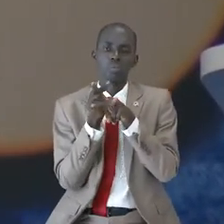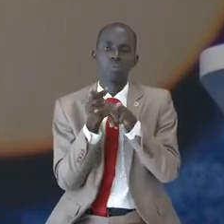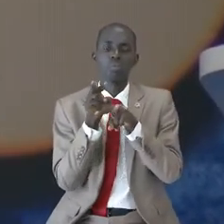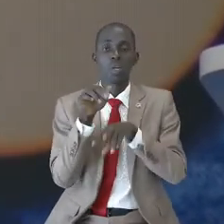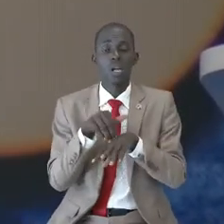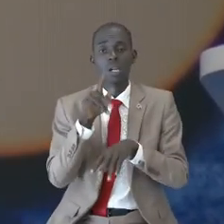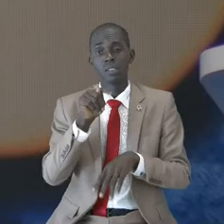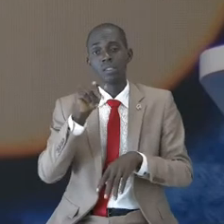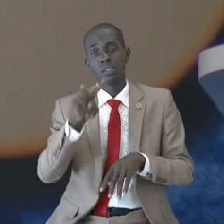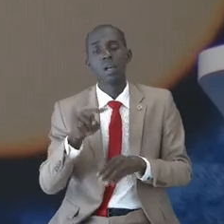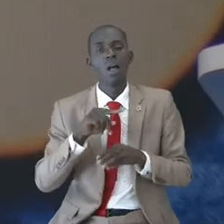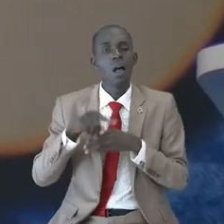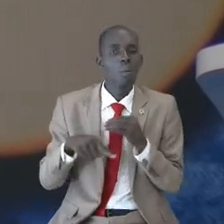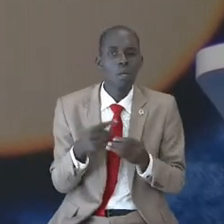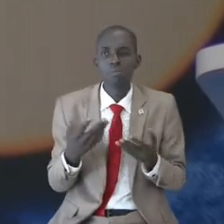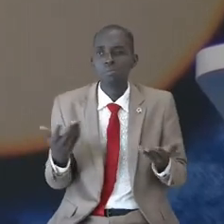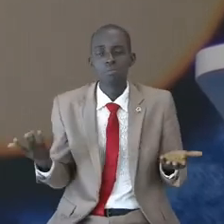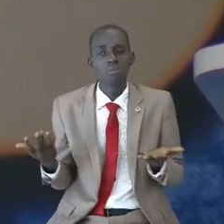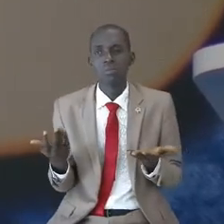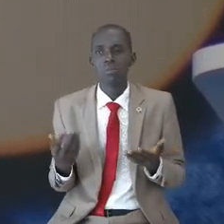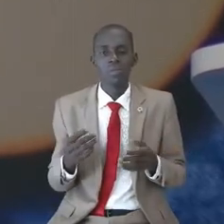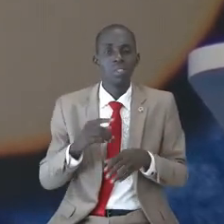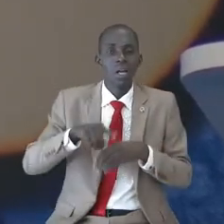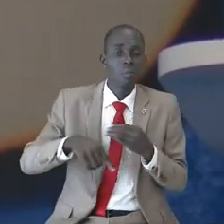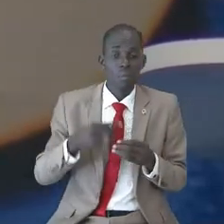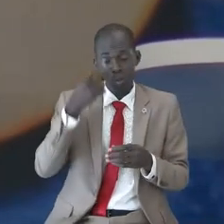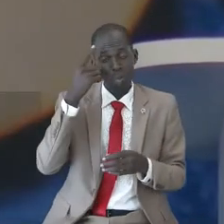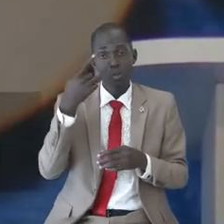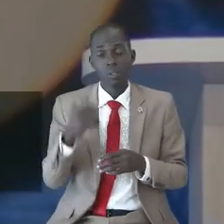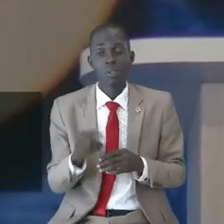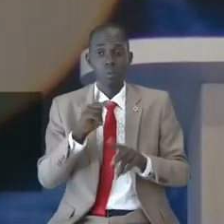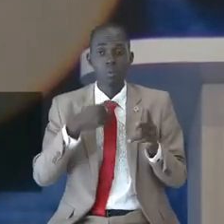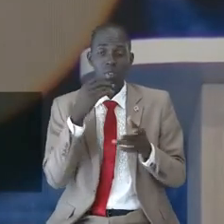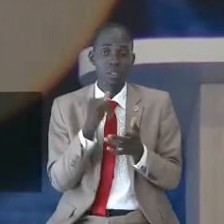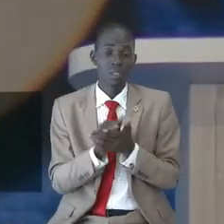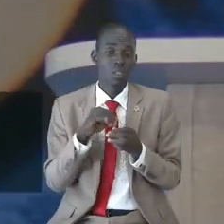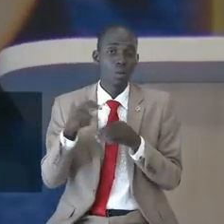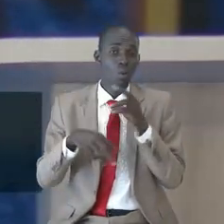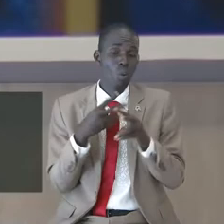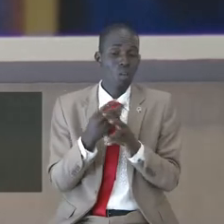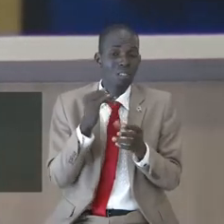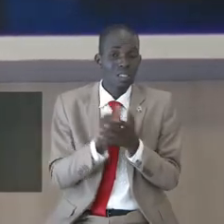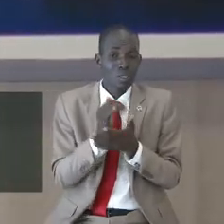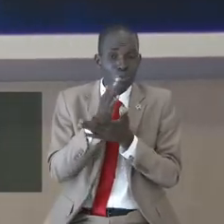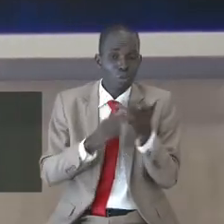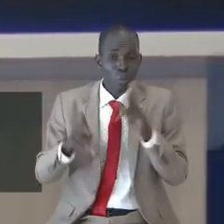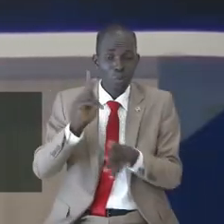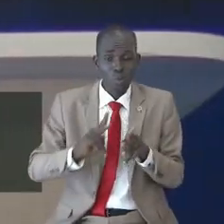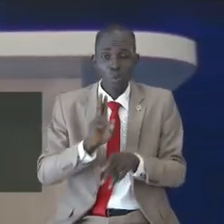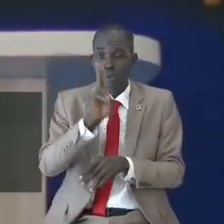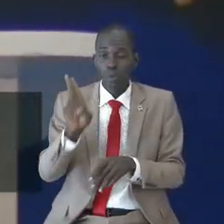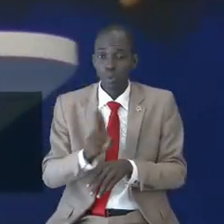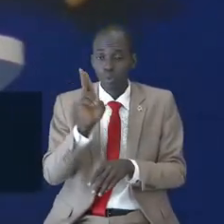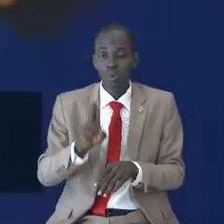television, about on the average, they tell us in the world, some people spend 19 hours